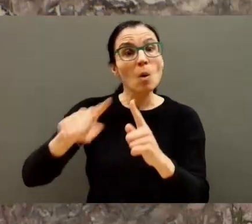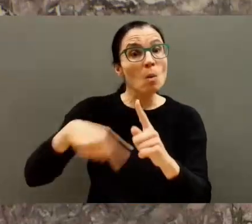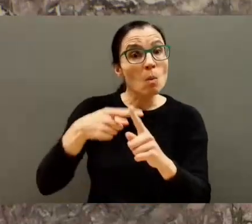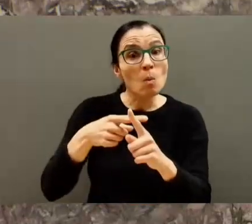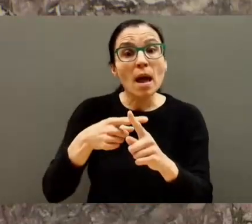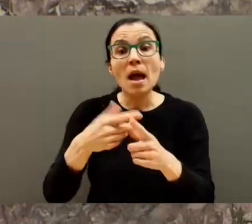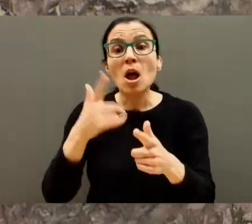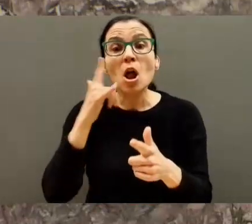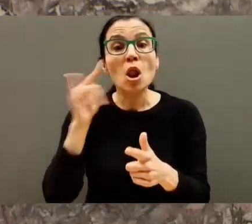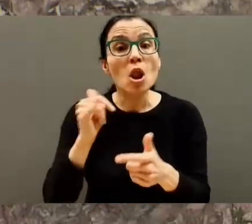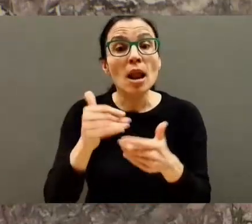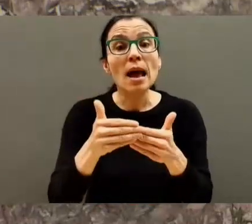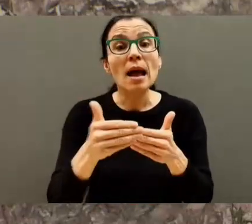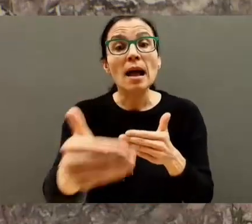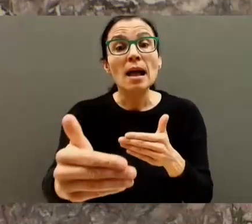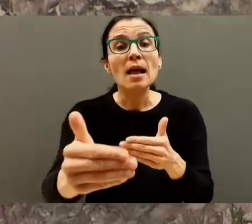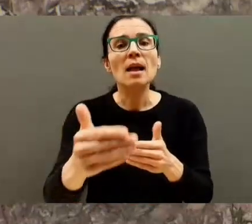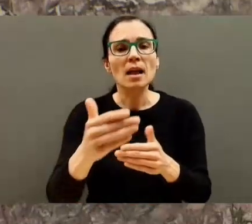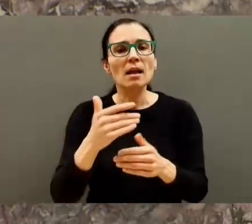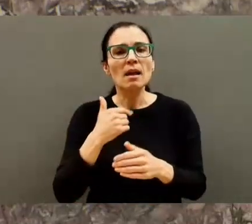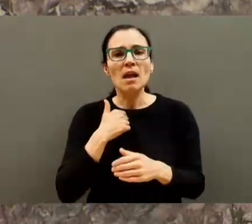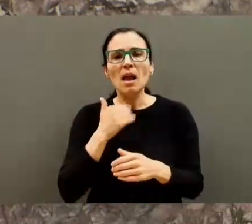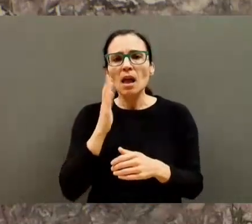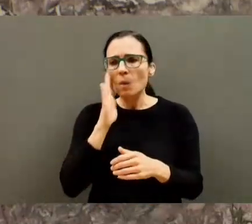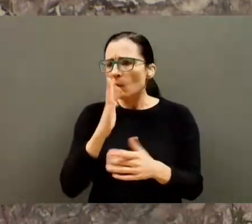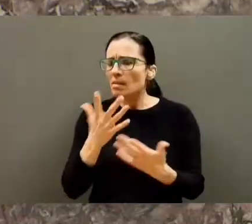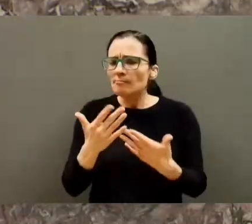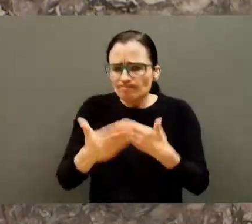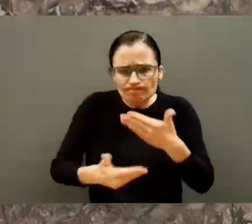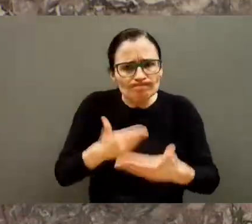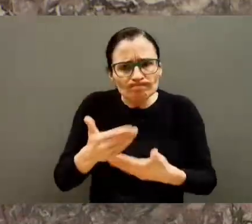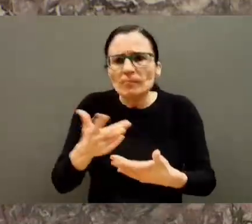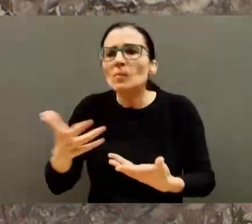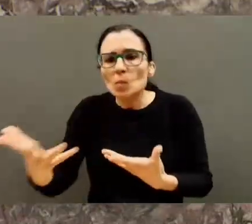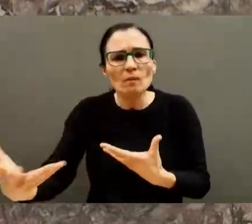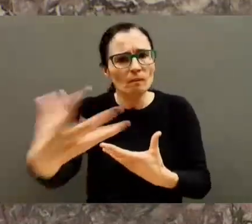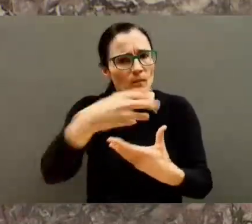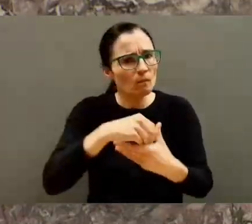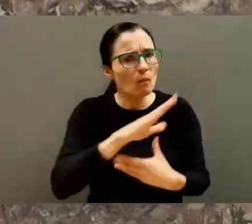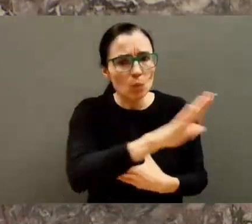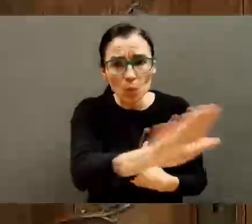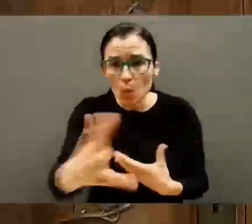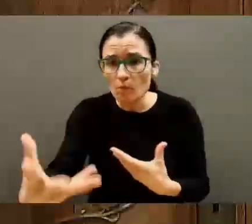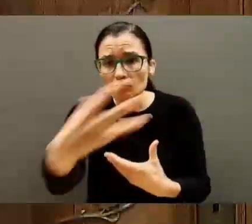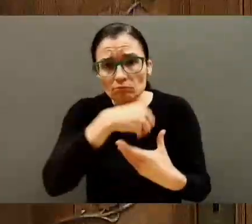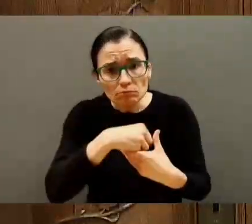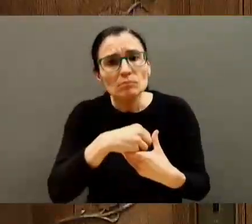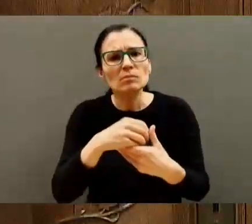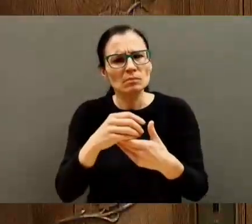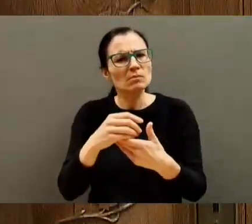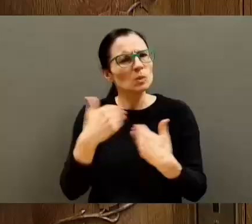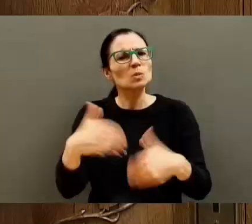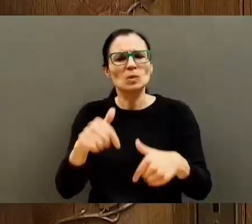and collaboration with all members of this House in this incredibly important piece of work. Thank you.